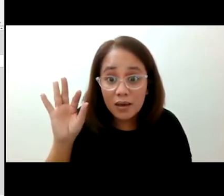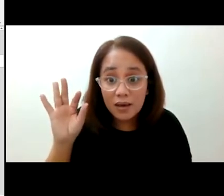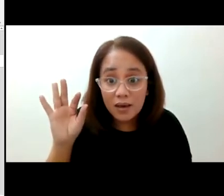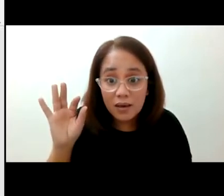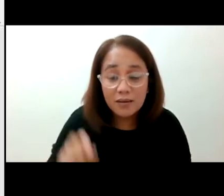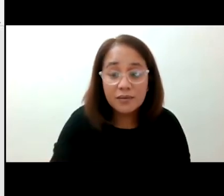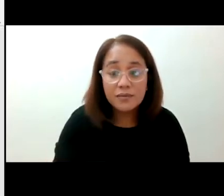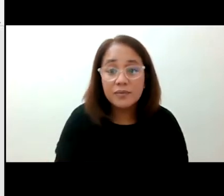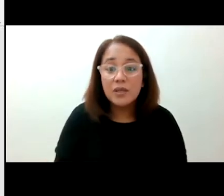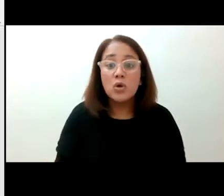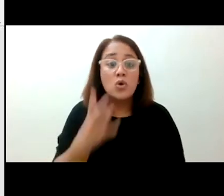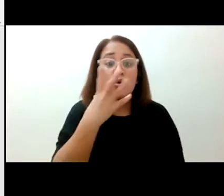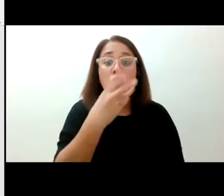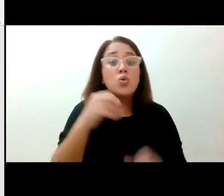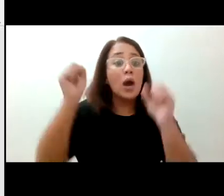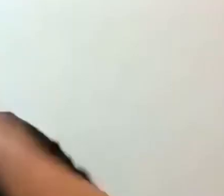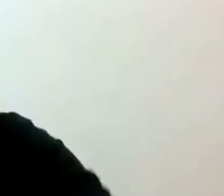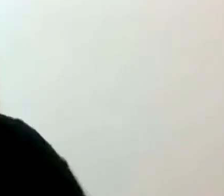Who all agrees with her?